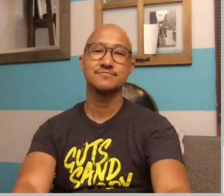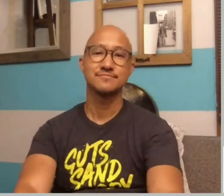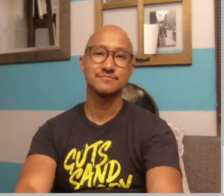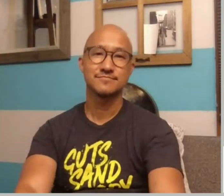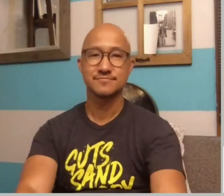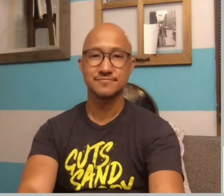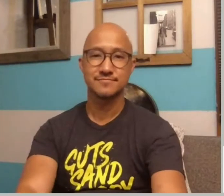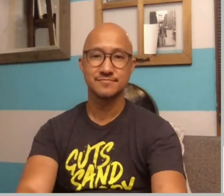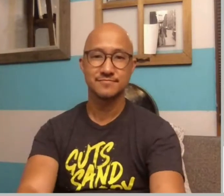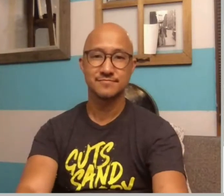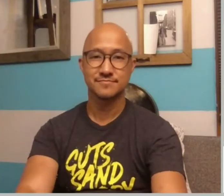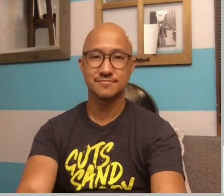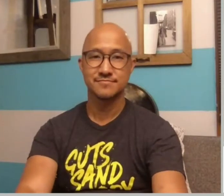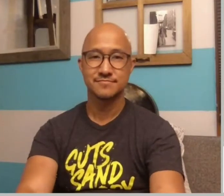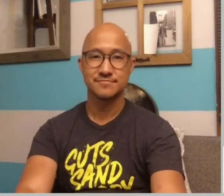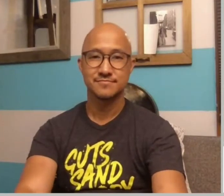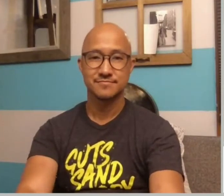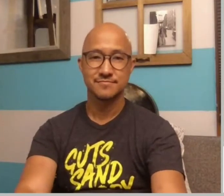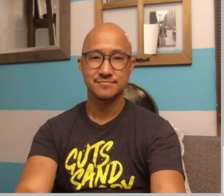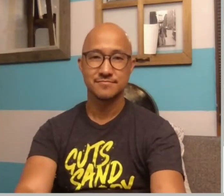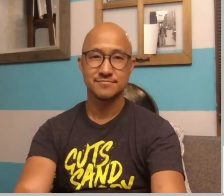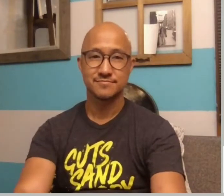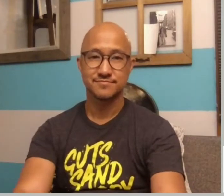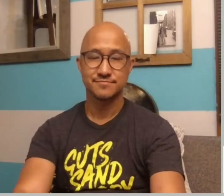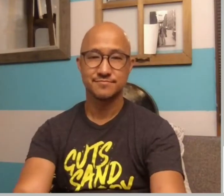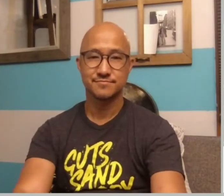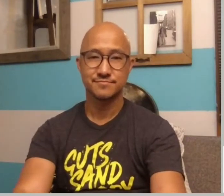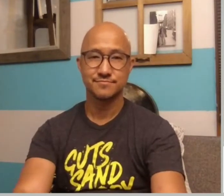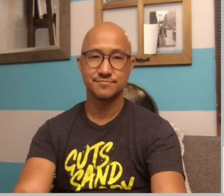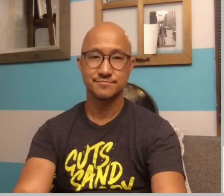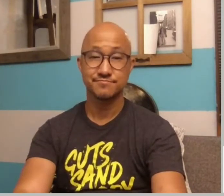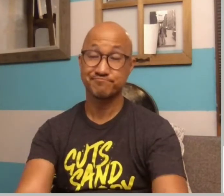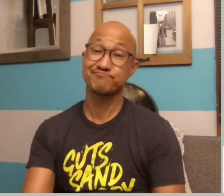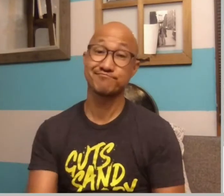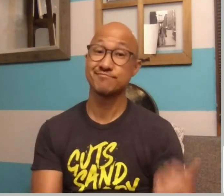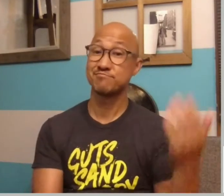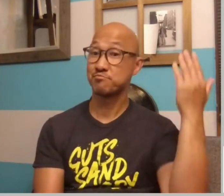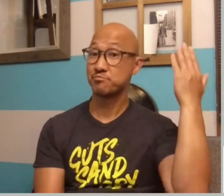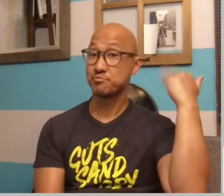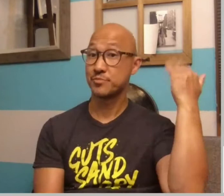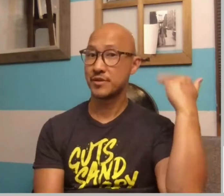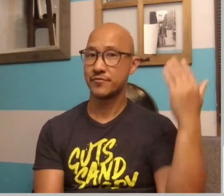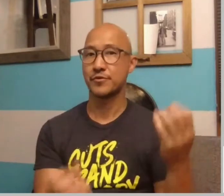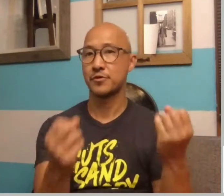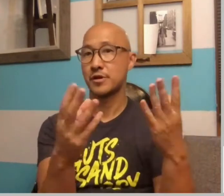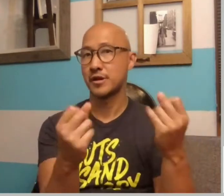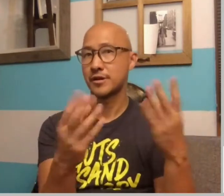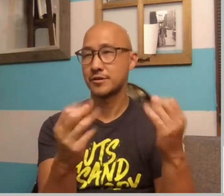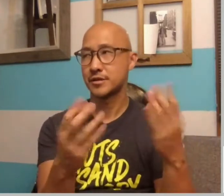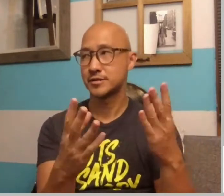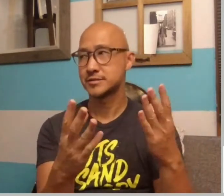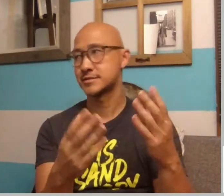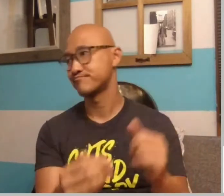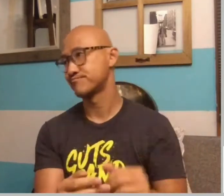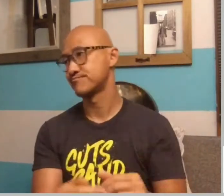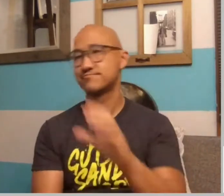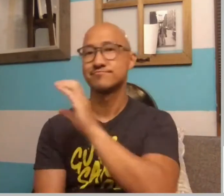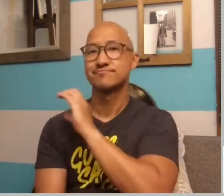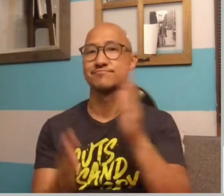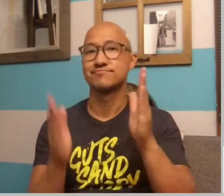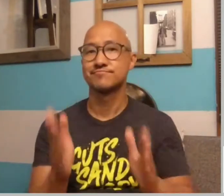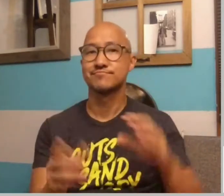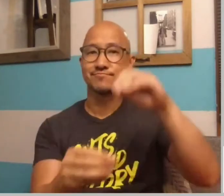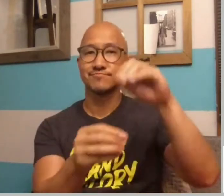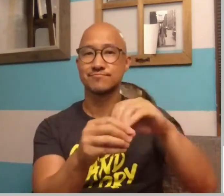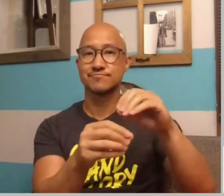admittedly underwhelming skills of Paul when he would come up and teach them. He wasn't a very good speaker. And Paul argues by showing